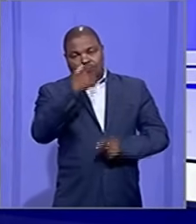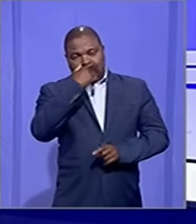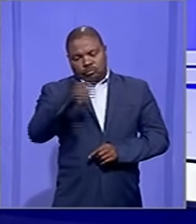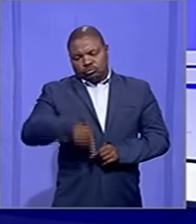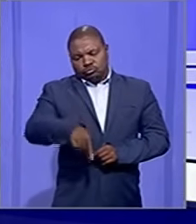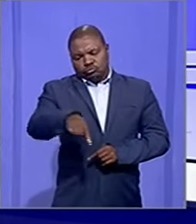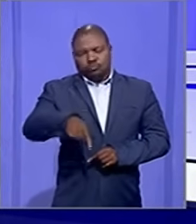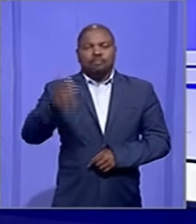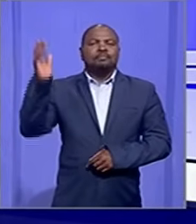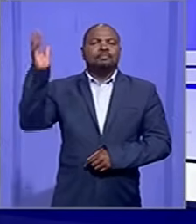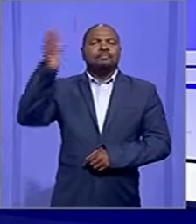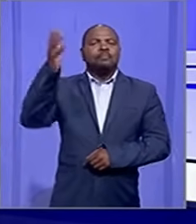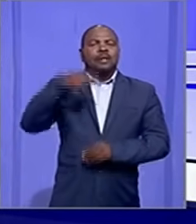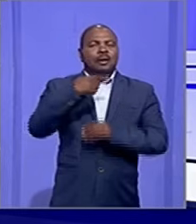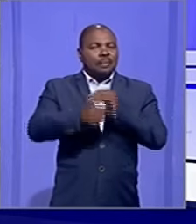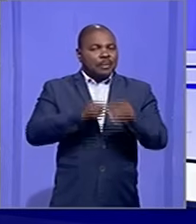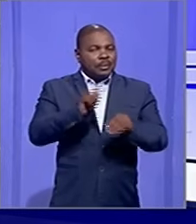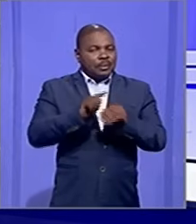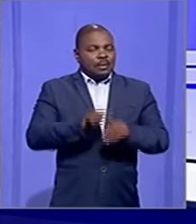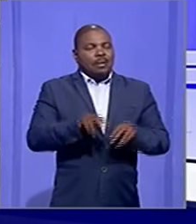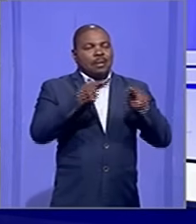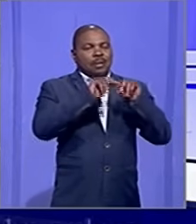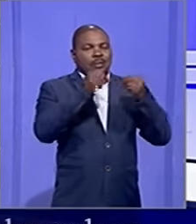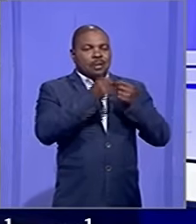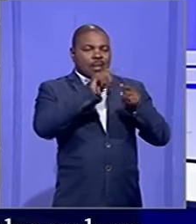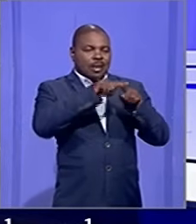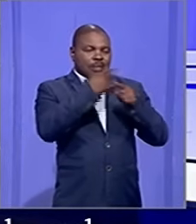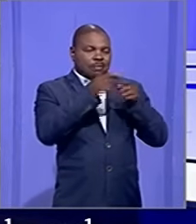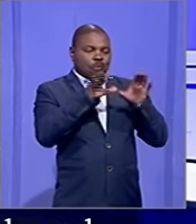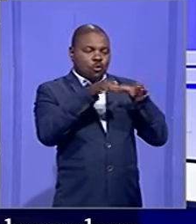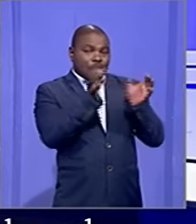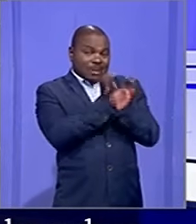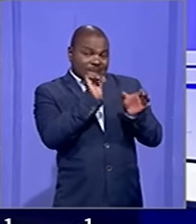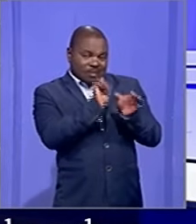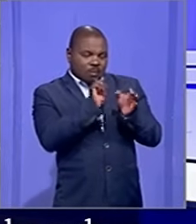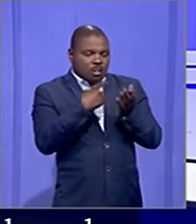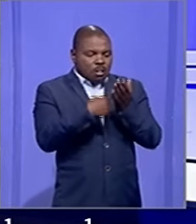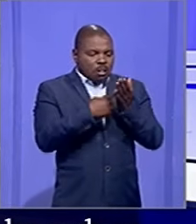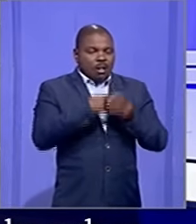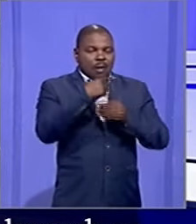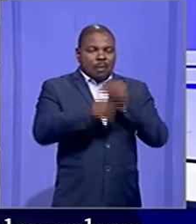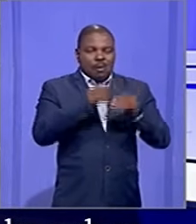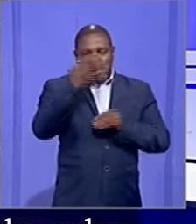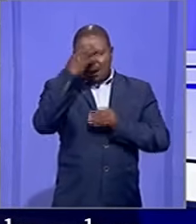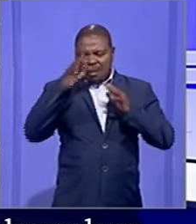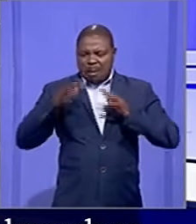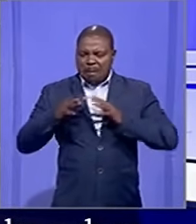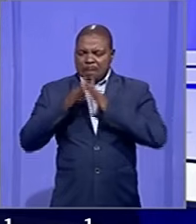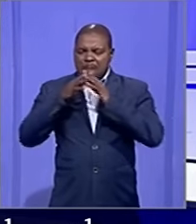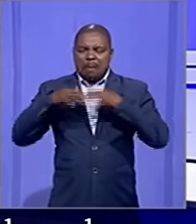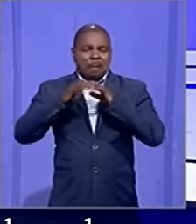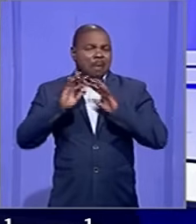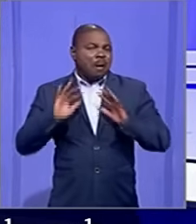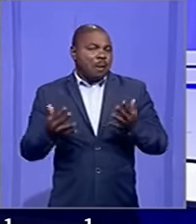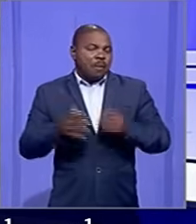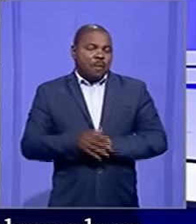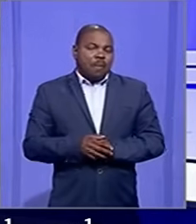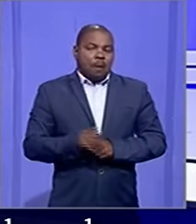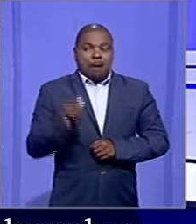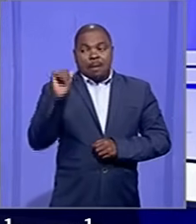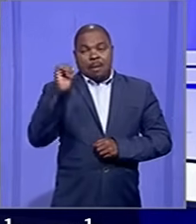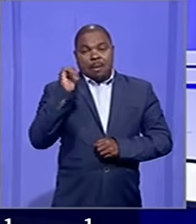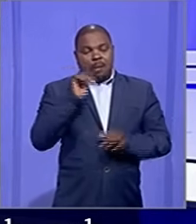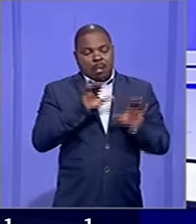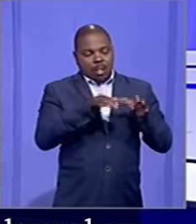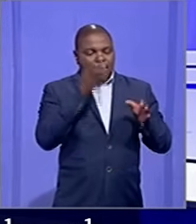fetše pelo ka ga sephetho sa komiti phetiši ya bosetšhaba ya ANC mabapi le pušo ya mohlakanelwa. Maabane mokgatlo o boletše gore o tla